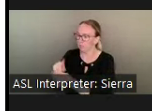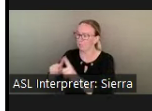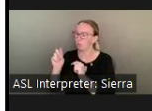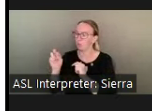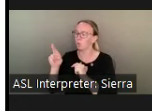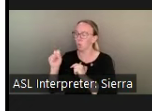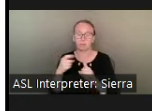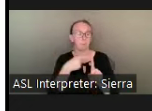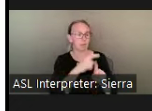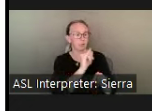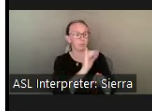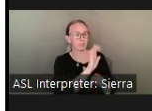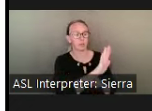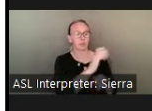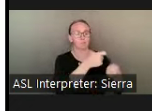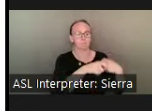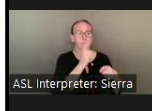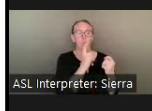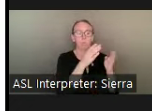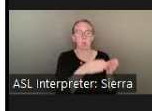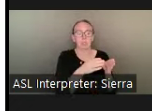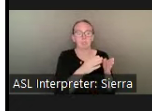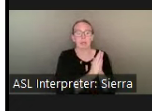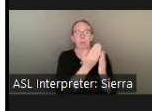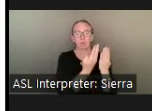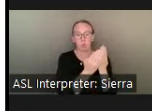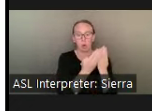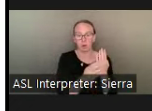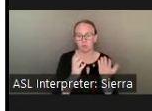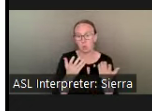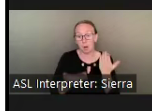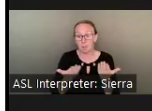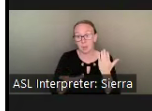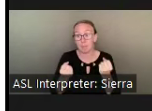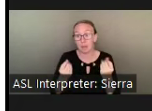mean, probably a lot of those buildings aren't here today, so at least someone documented the doors.